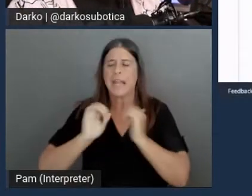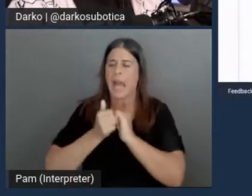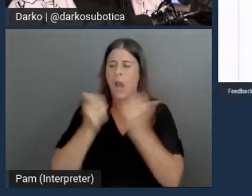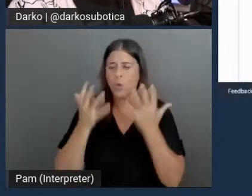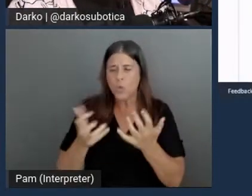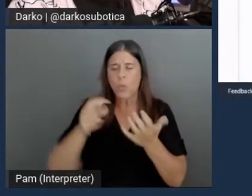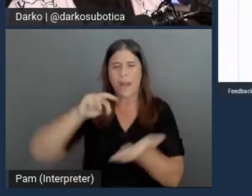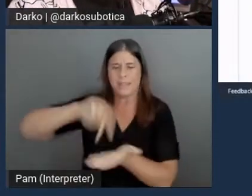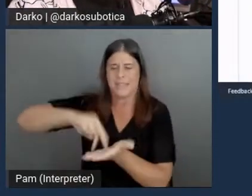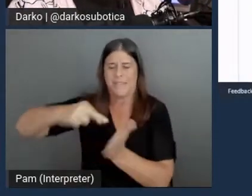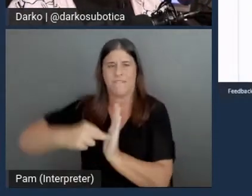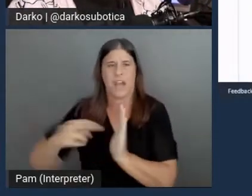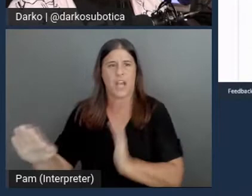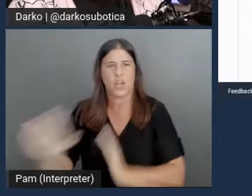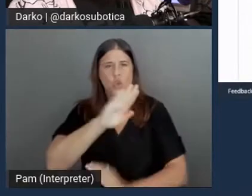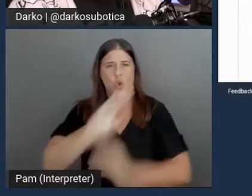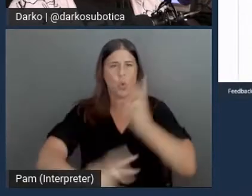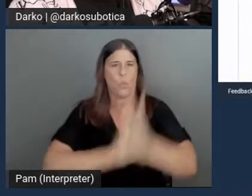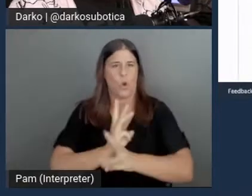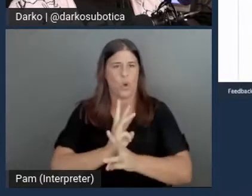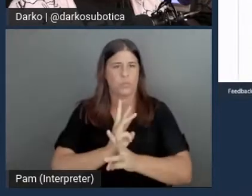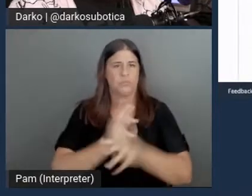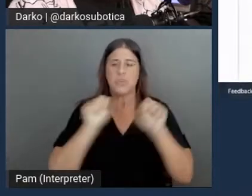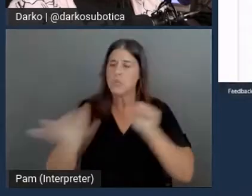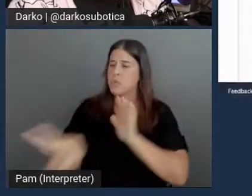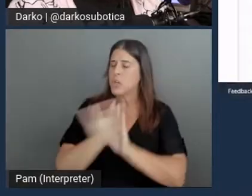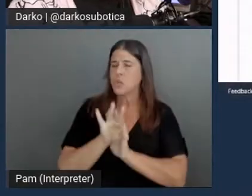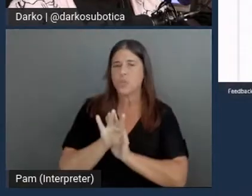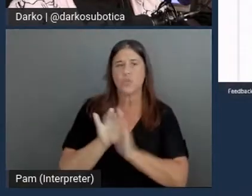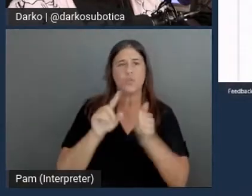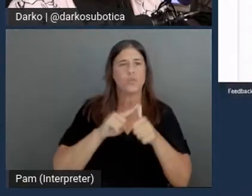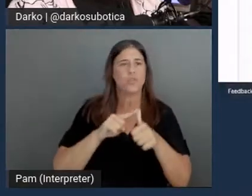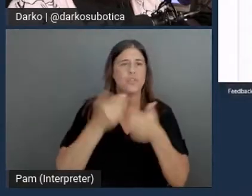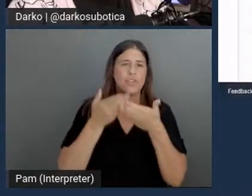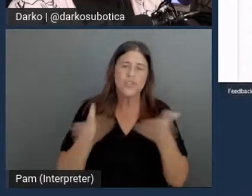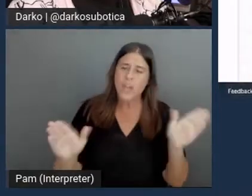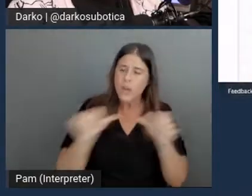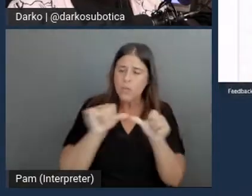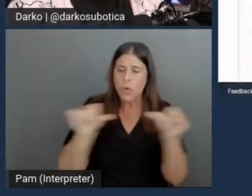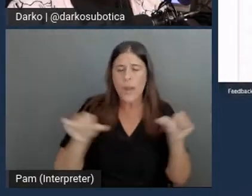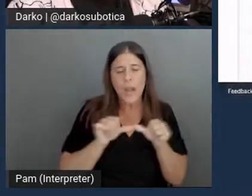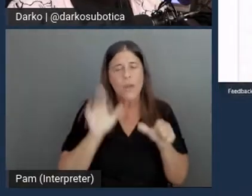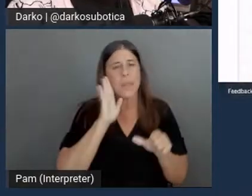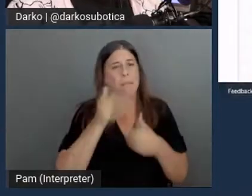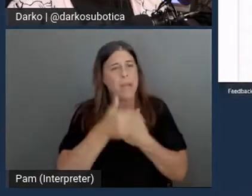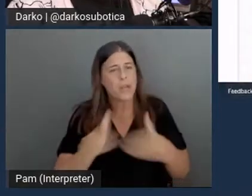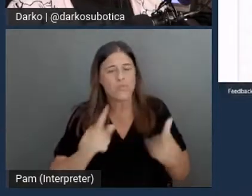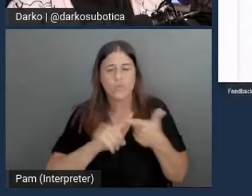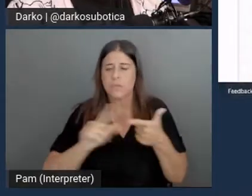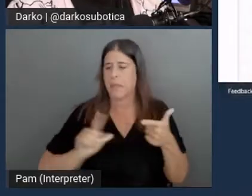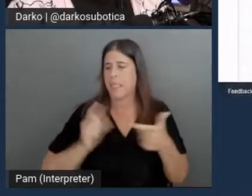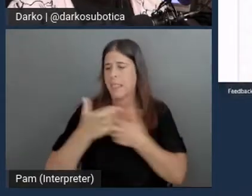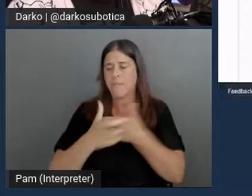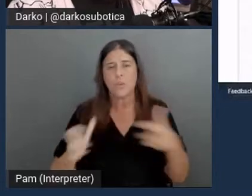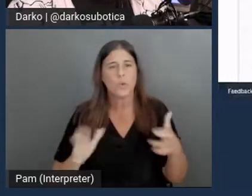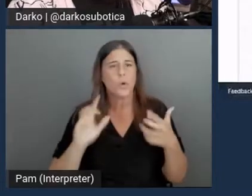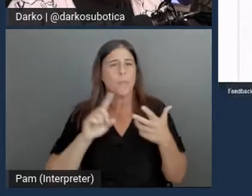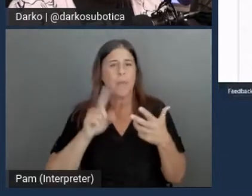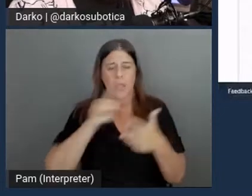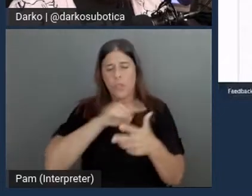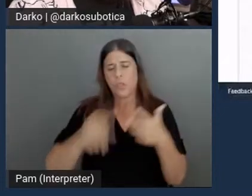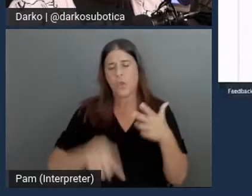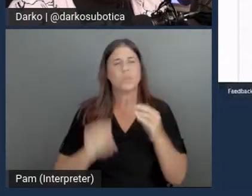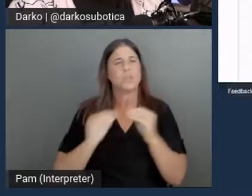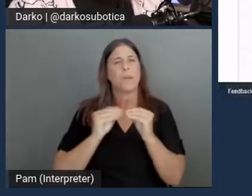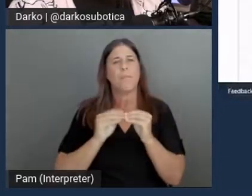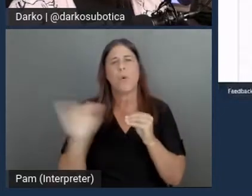to define your world. You can choose the general area of your bedrooms, the living rooms. These are more of